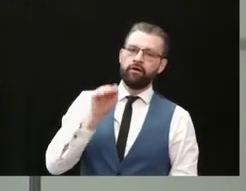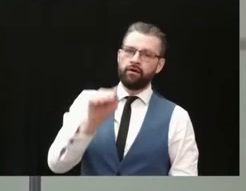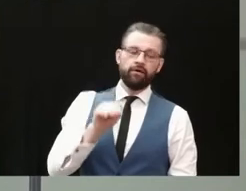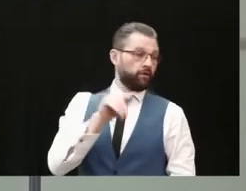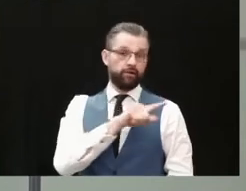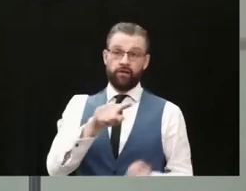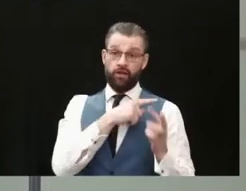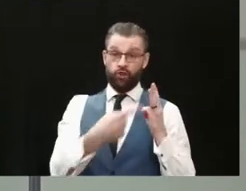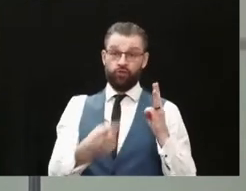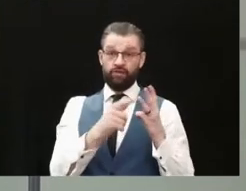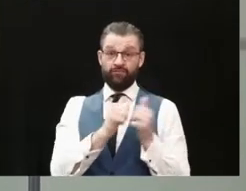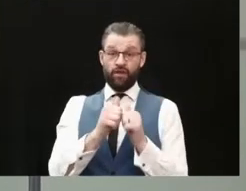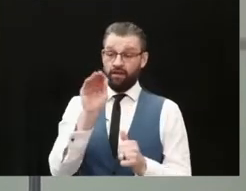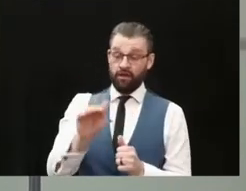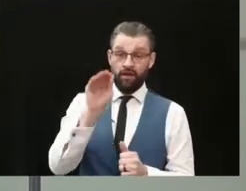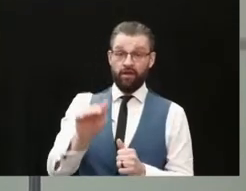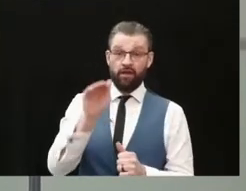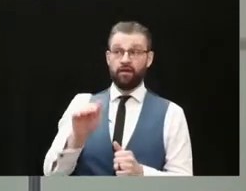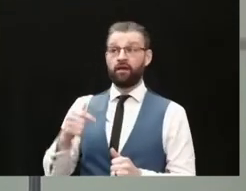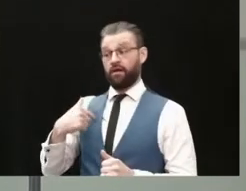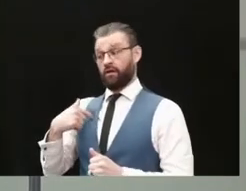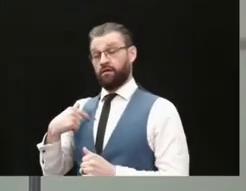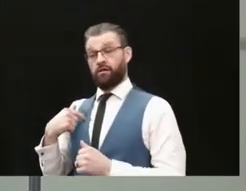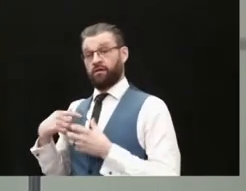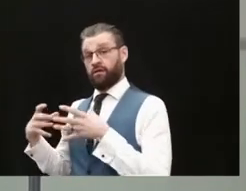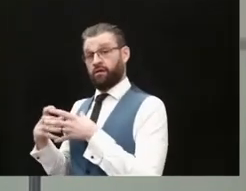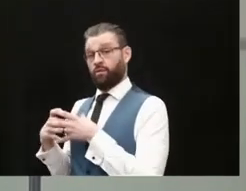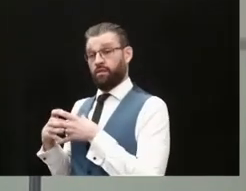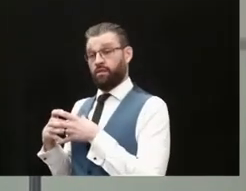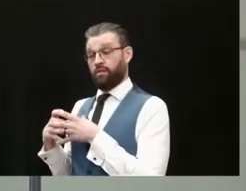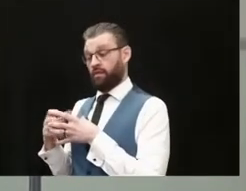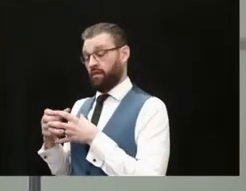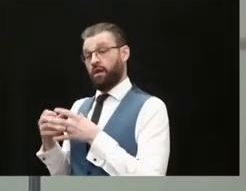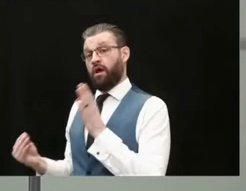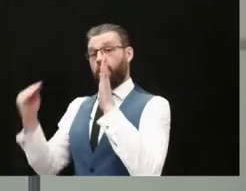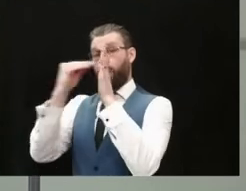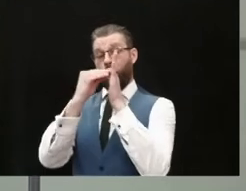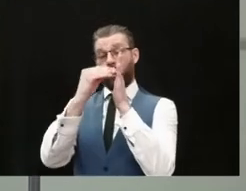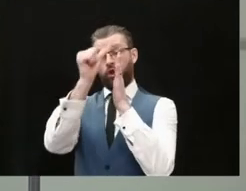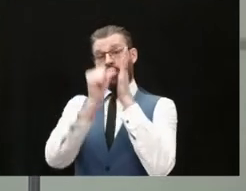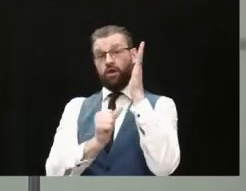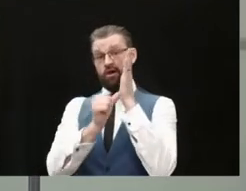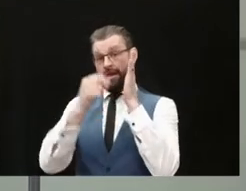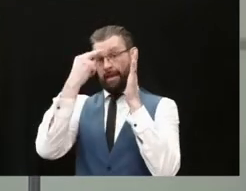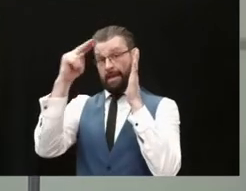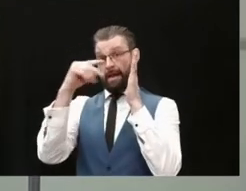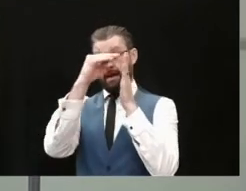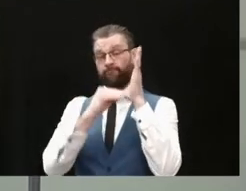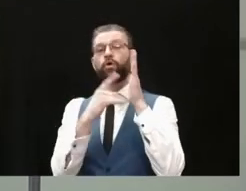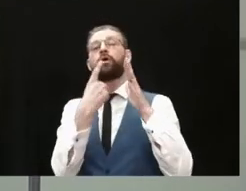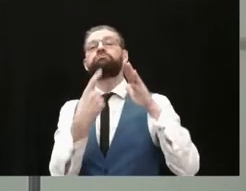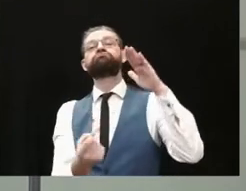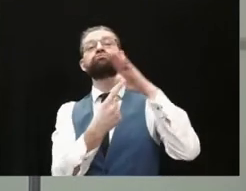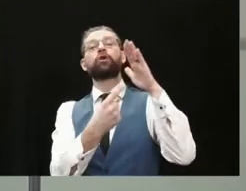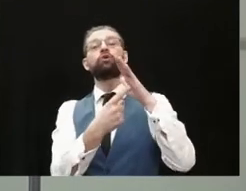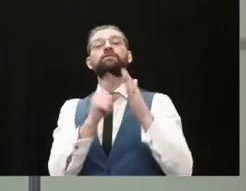persistency by them, we were put on one of the several priority lists that the Germans had set up in Holland